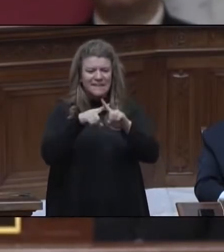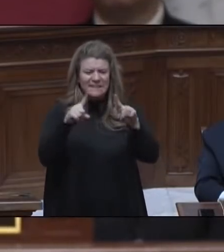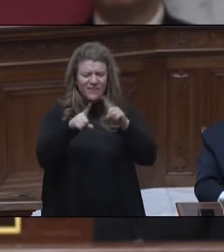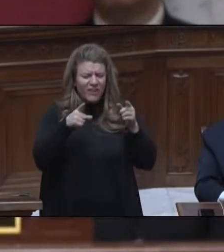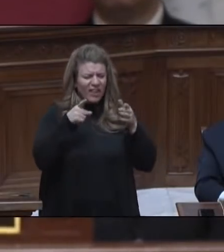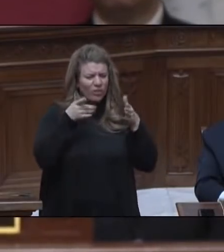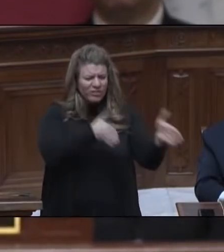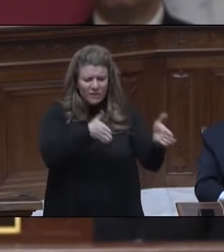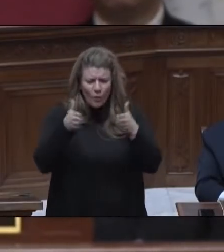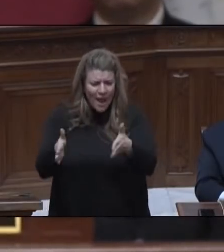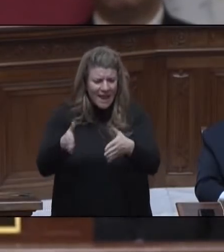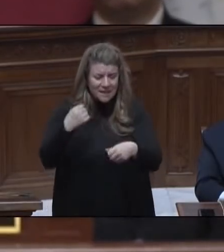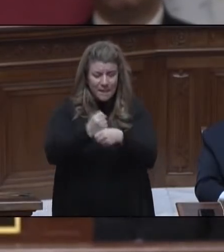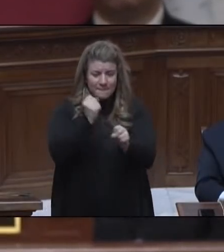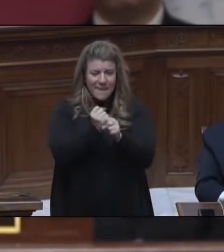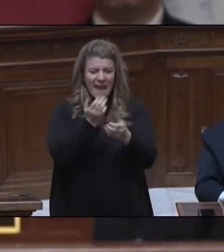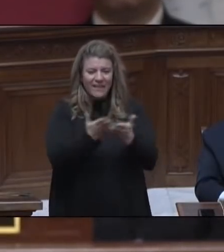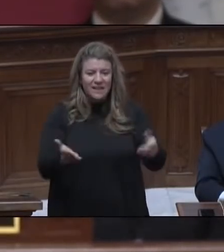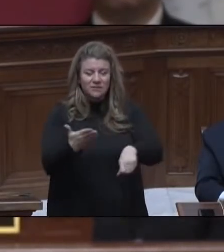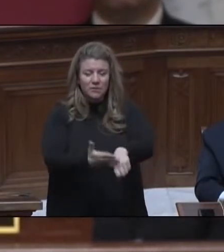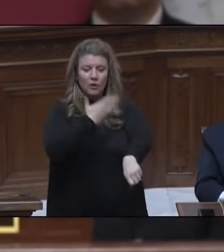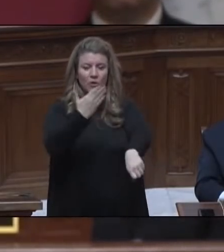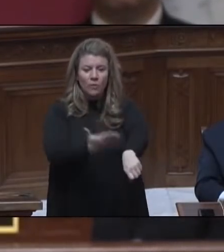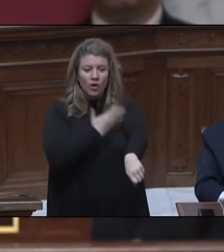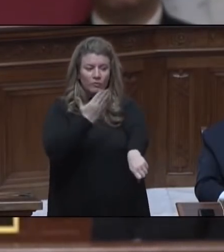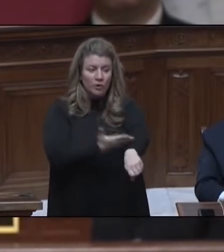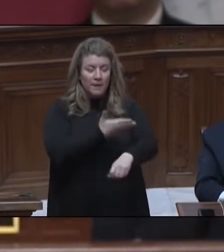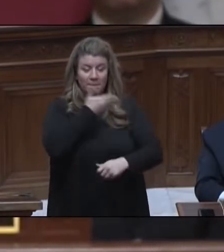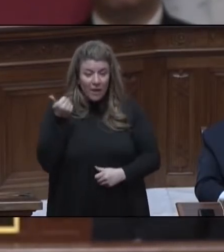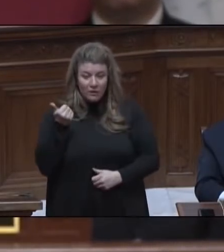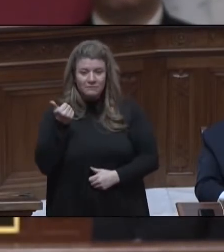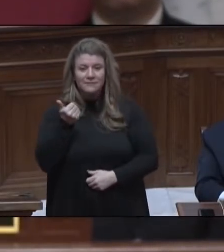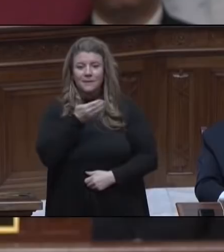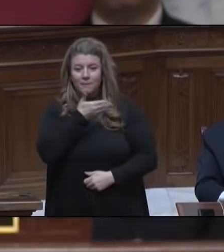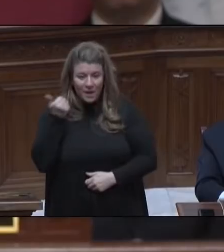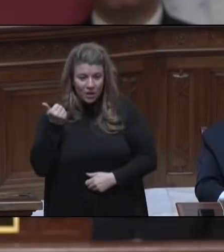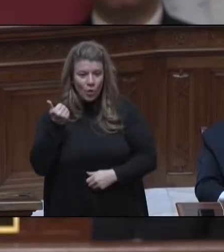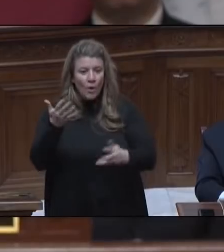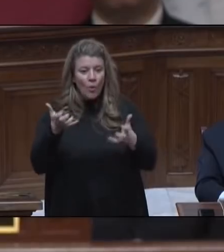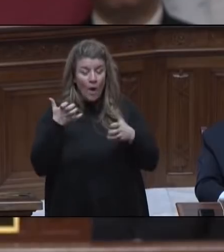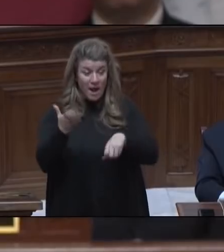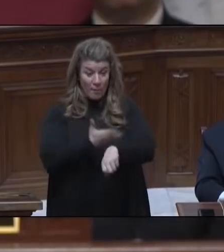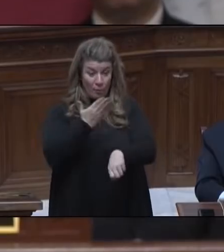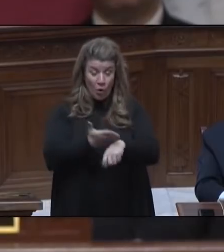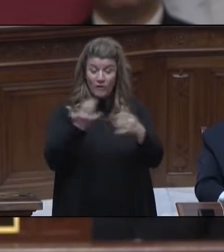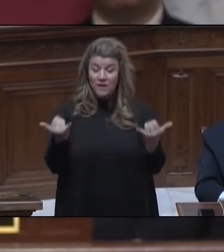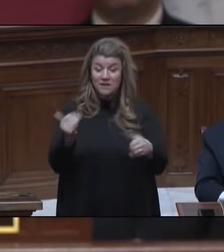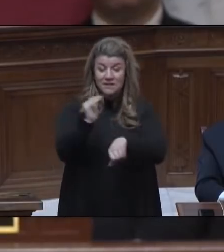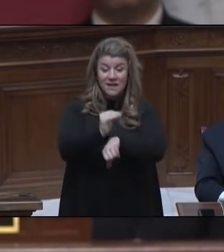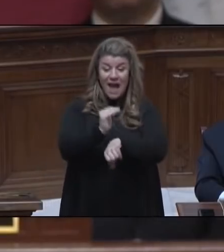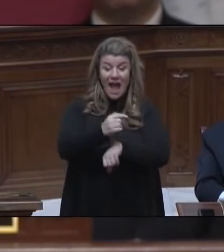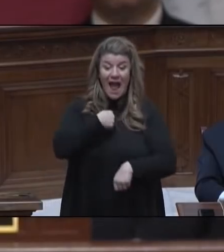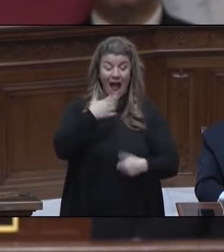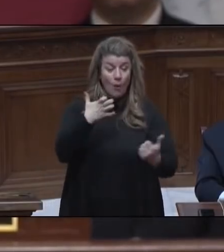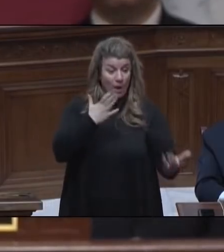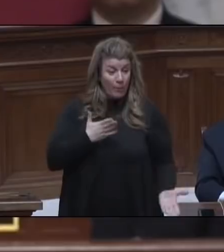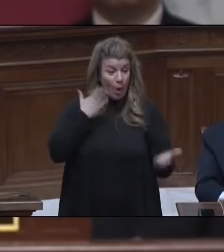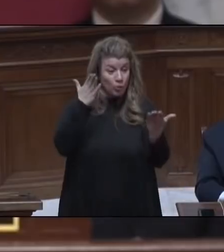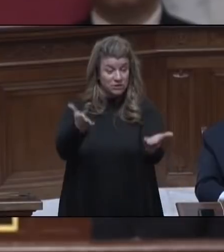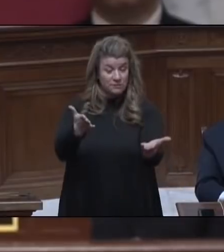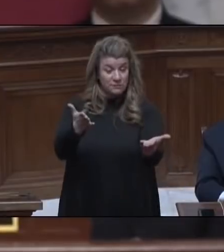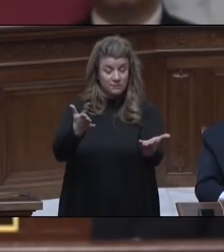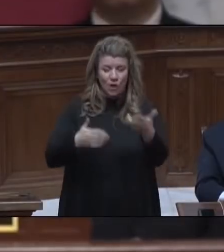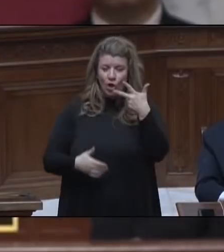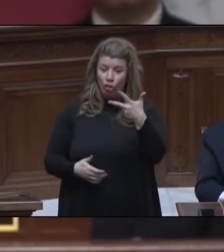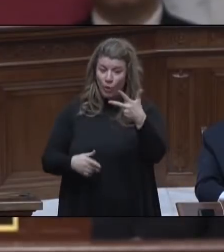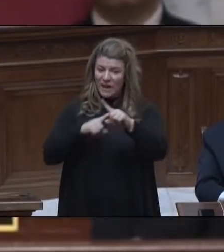to make it better and better and better and better. Tonight, I want to propose really